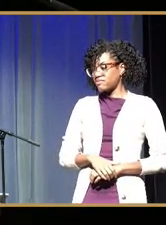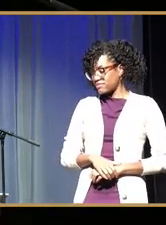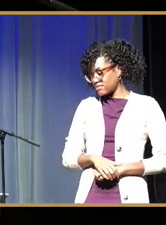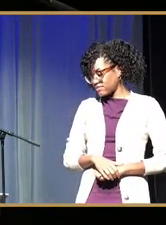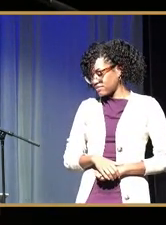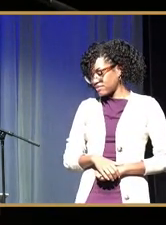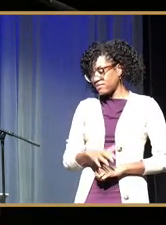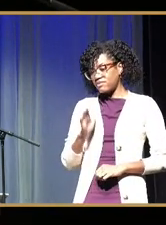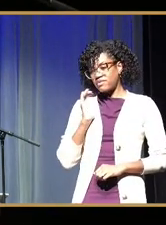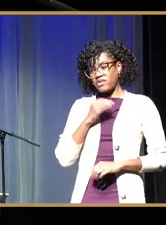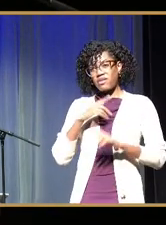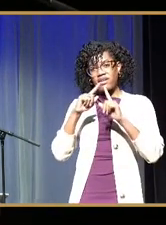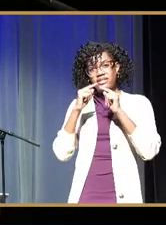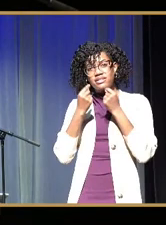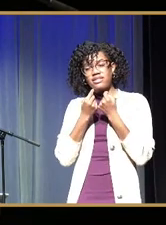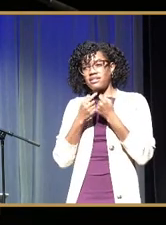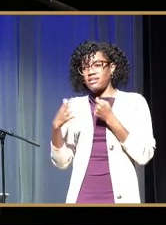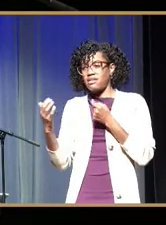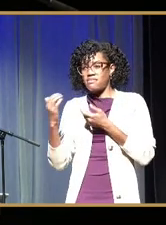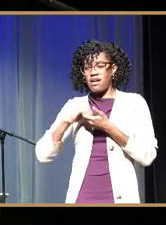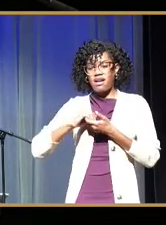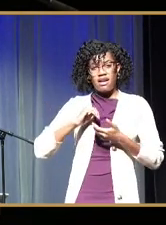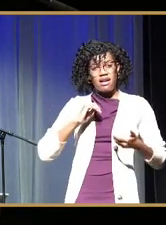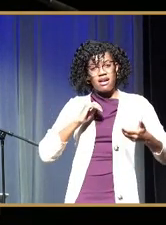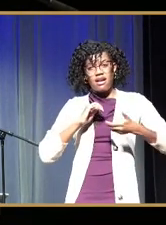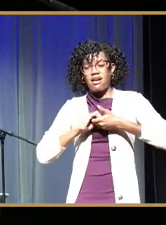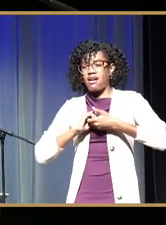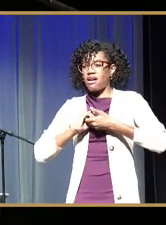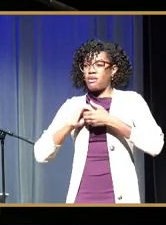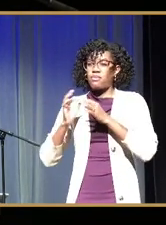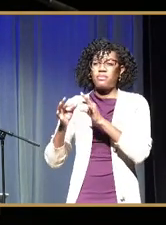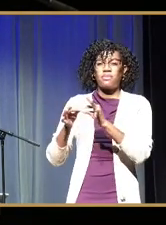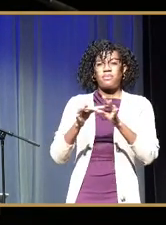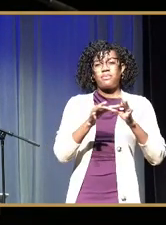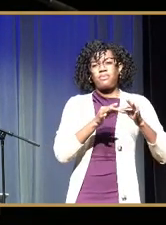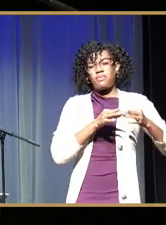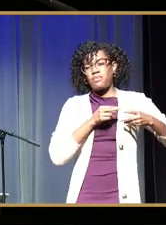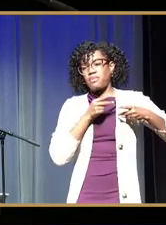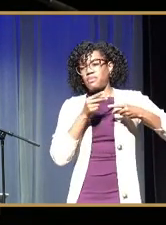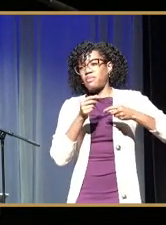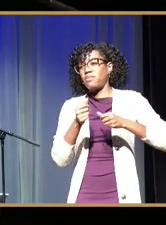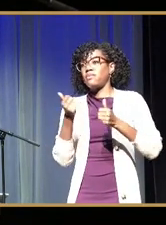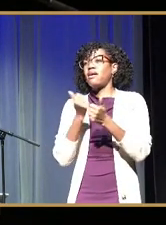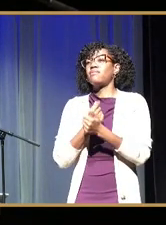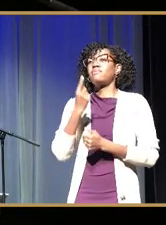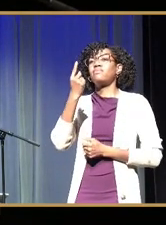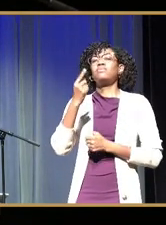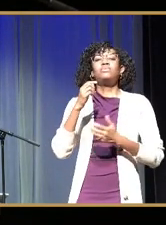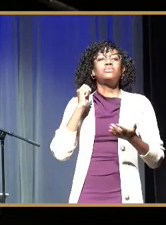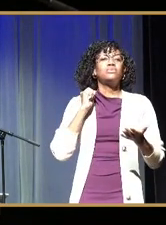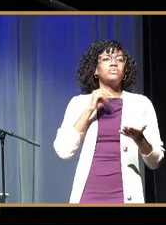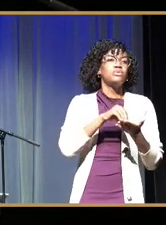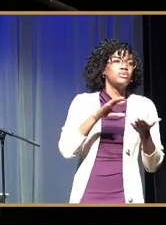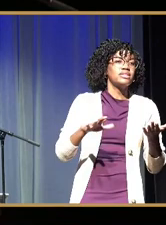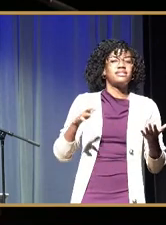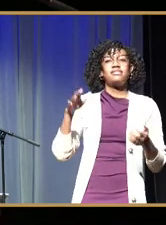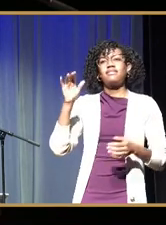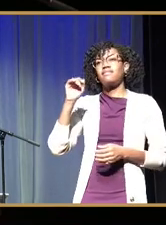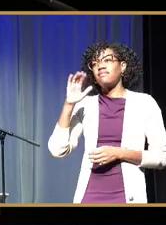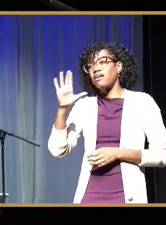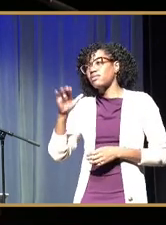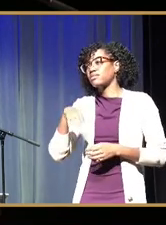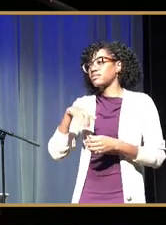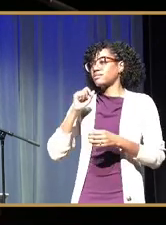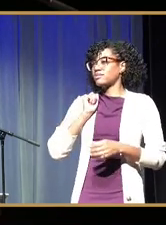Our teams have melded together seamlessly, and everyone, students, faculty, and staff alike, have given